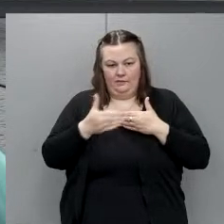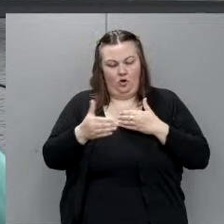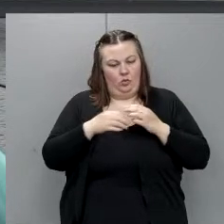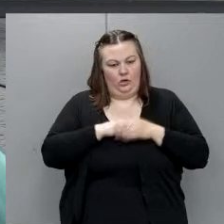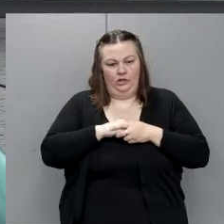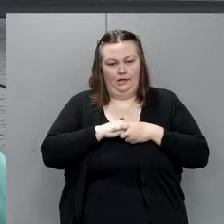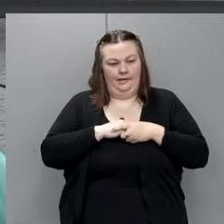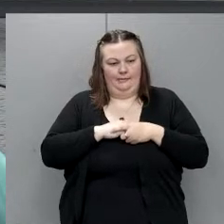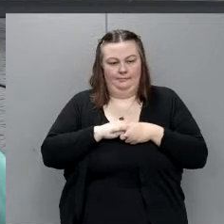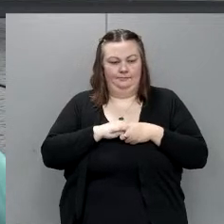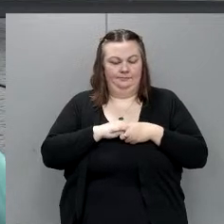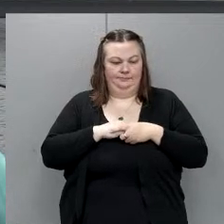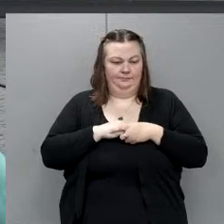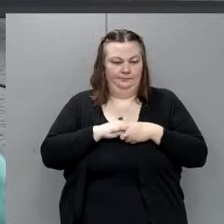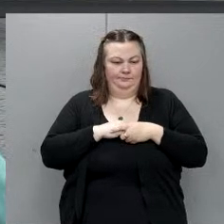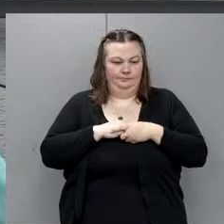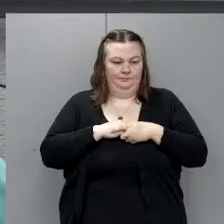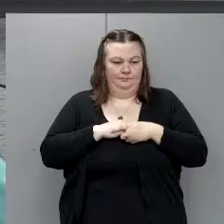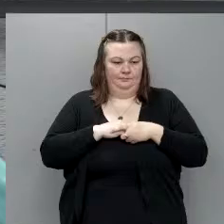forward.